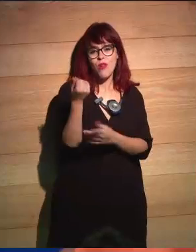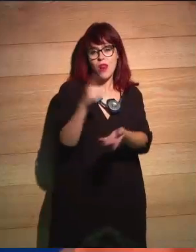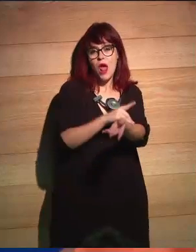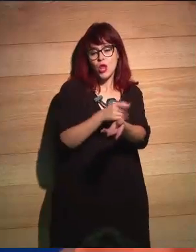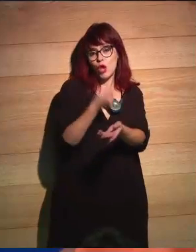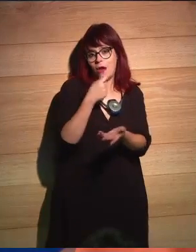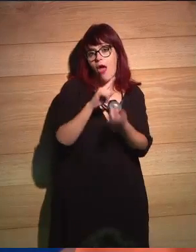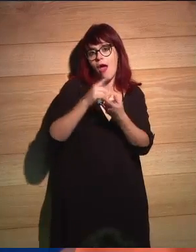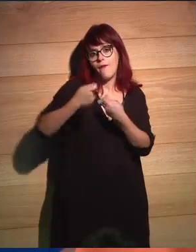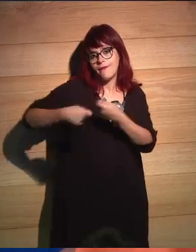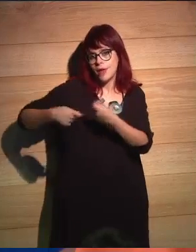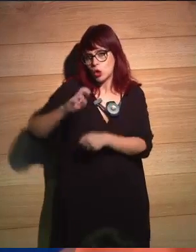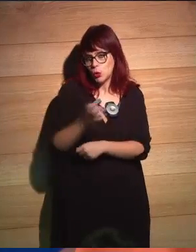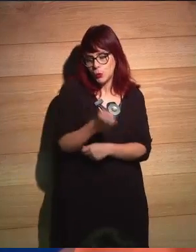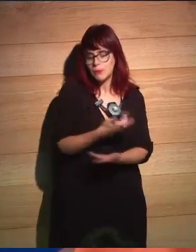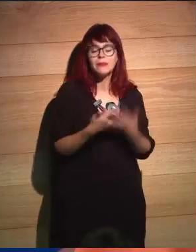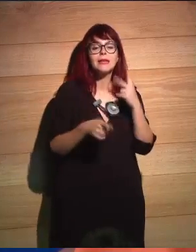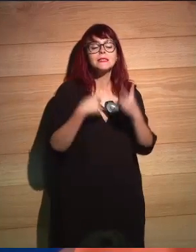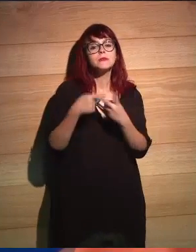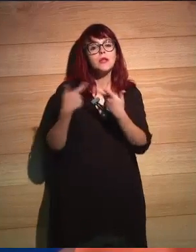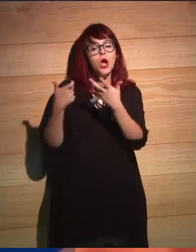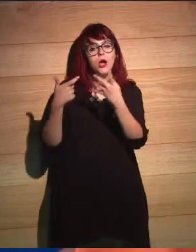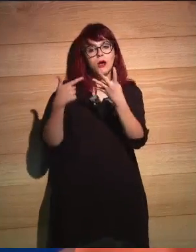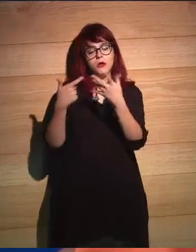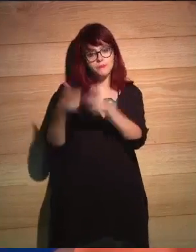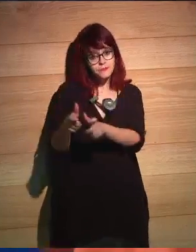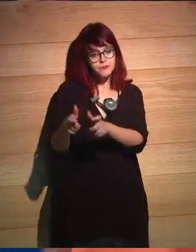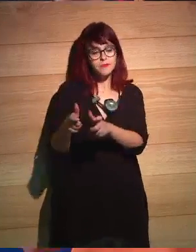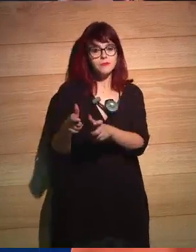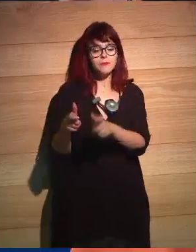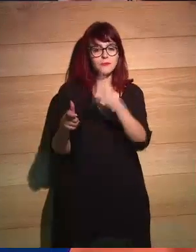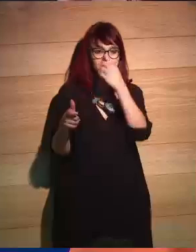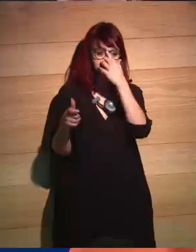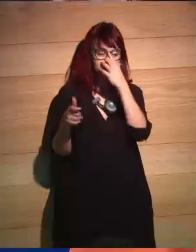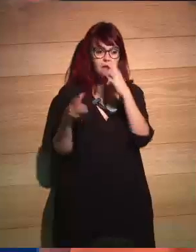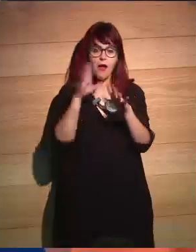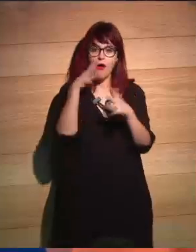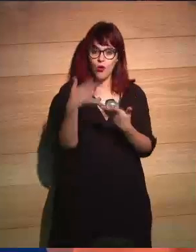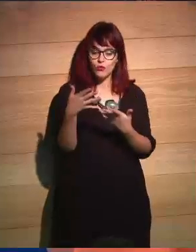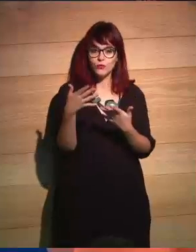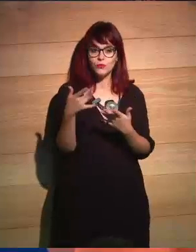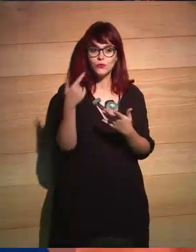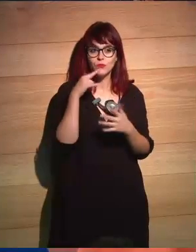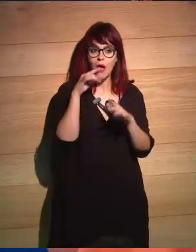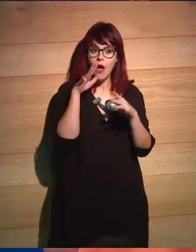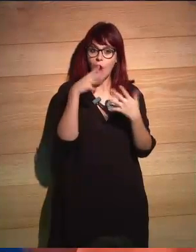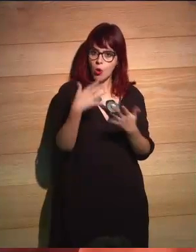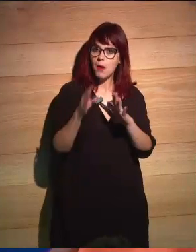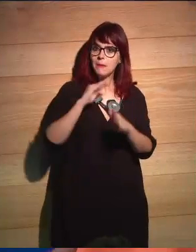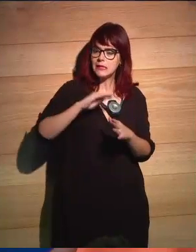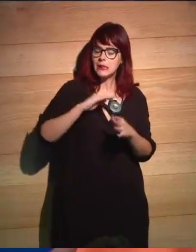about drug dealers, etc. And then there's another category that we're working